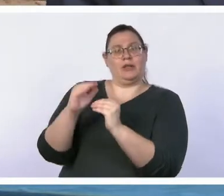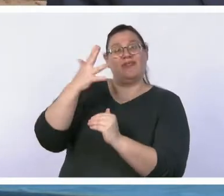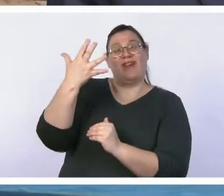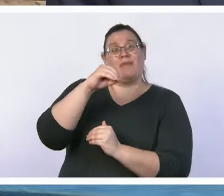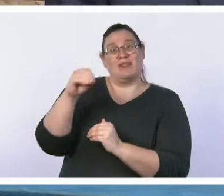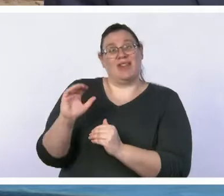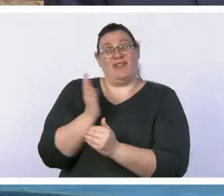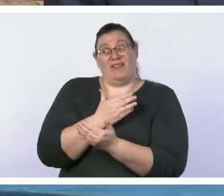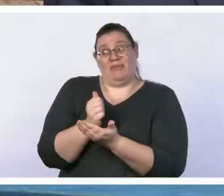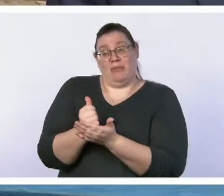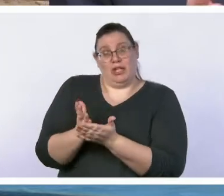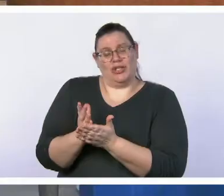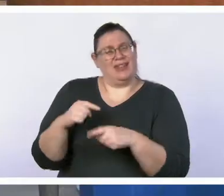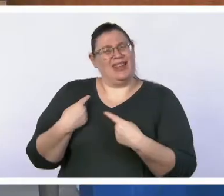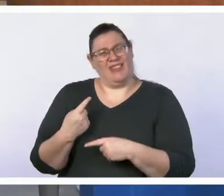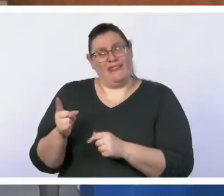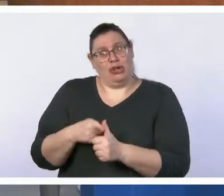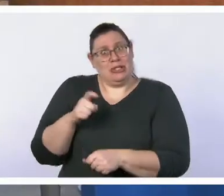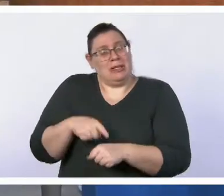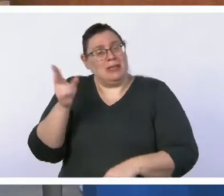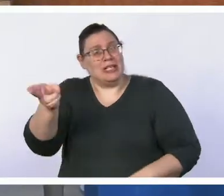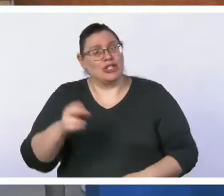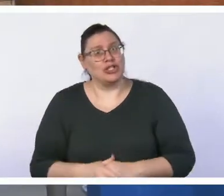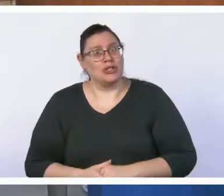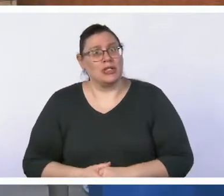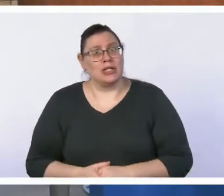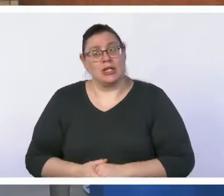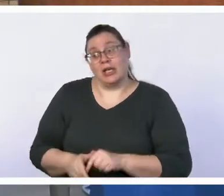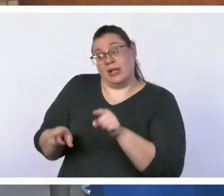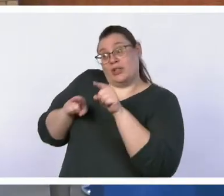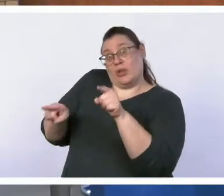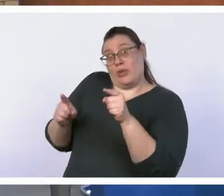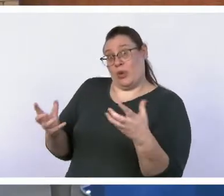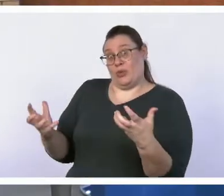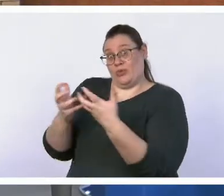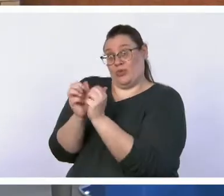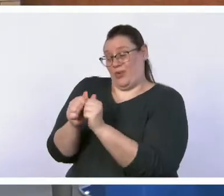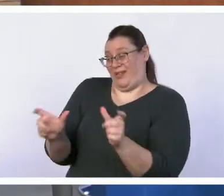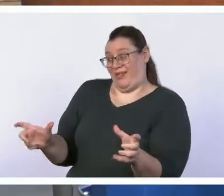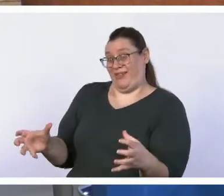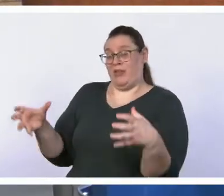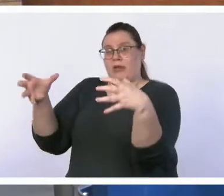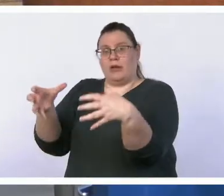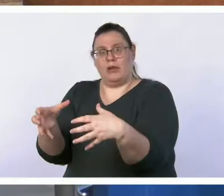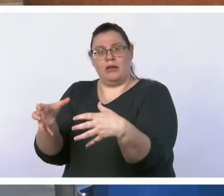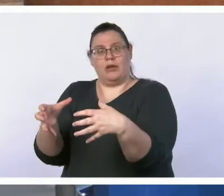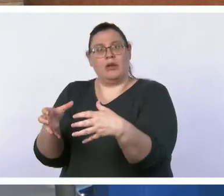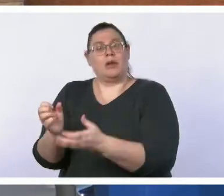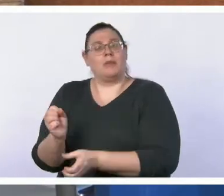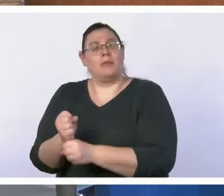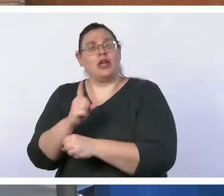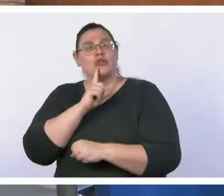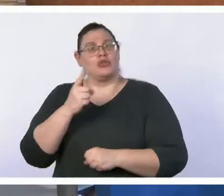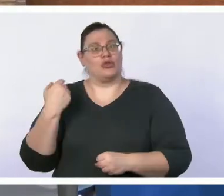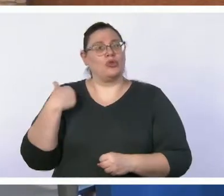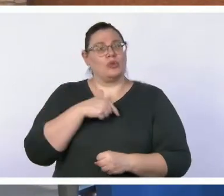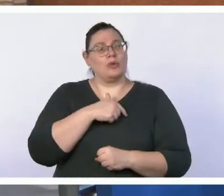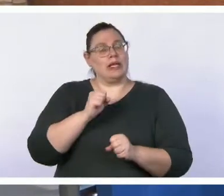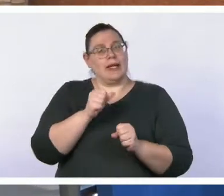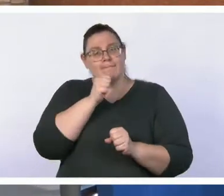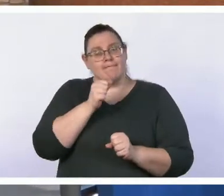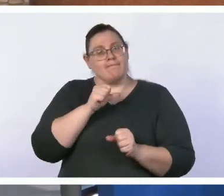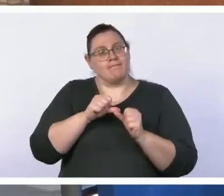in history. So those two things taken together give us the ability to ride